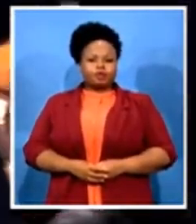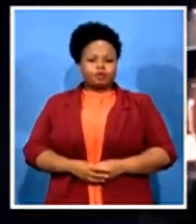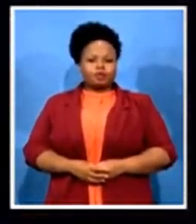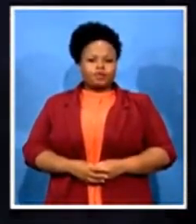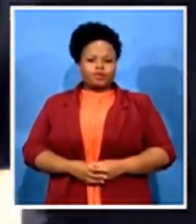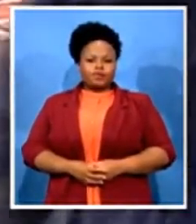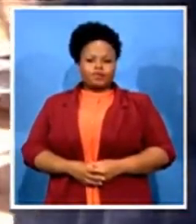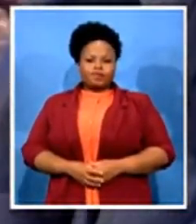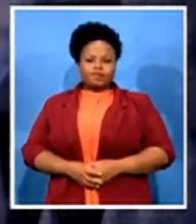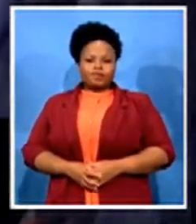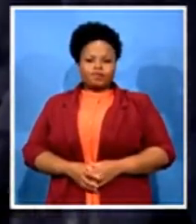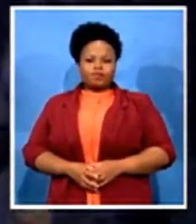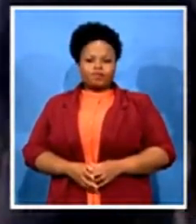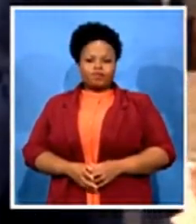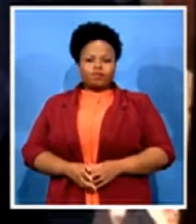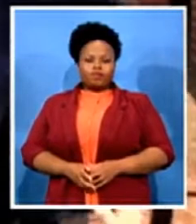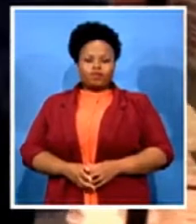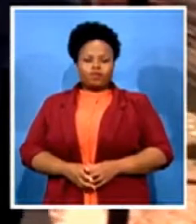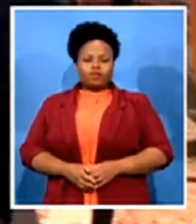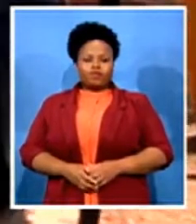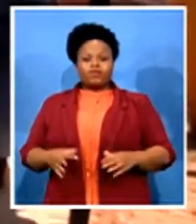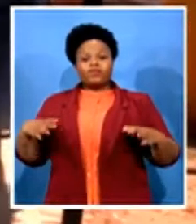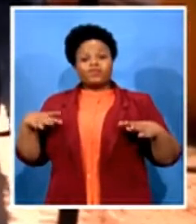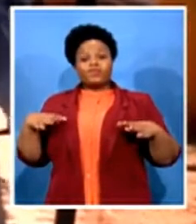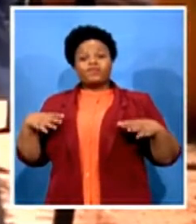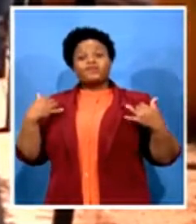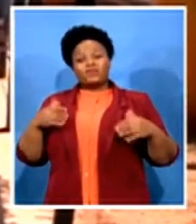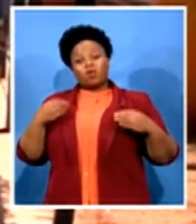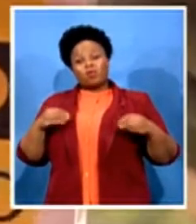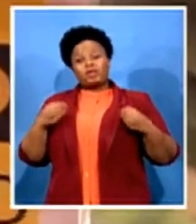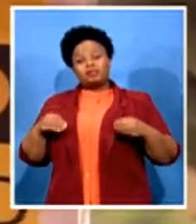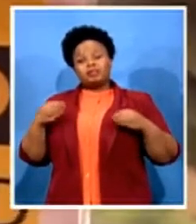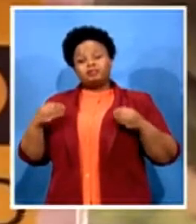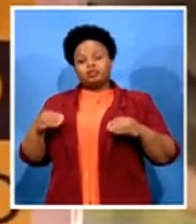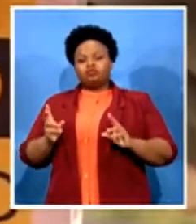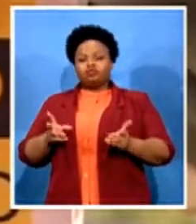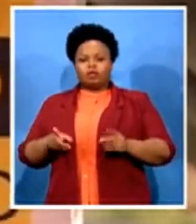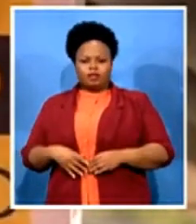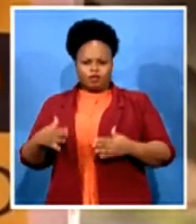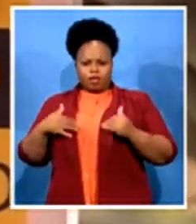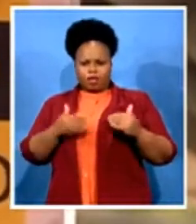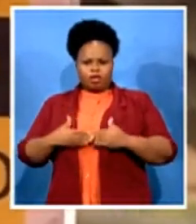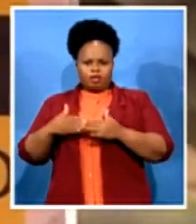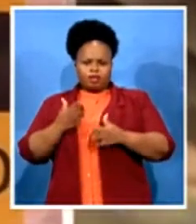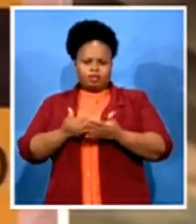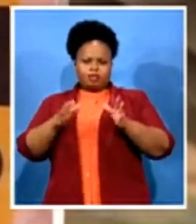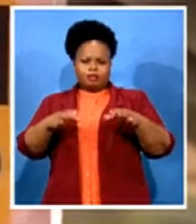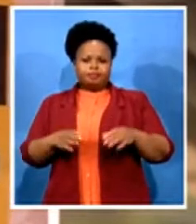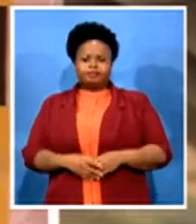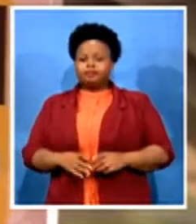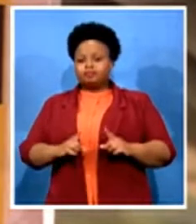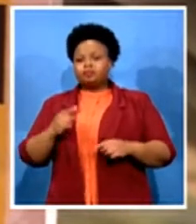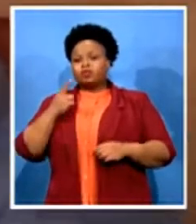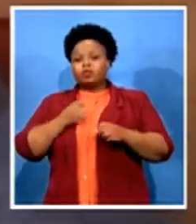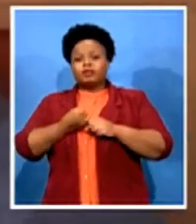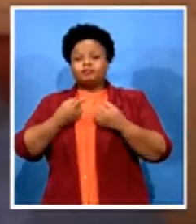The festive season is usually a busy period for the healthcare sector, and after a year of lockdown, South Africans have